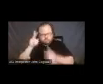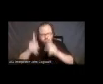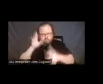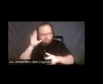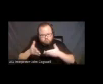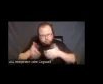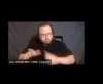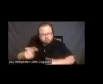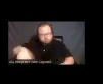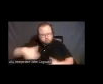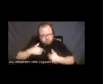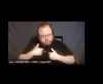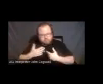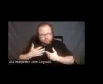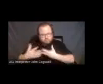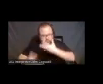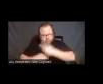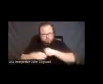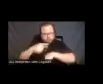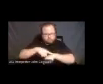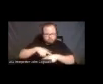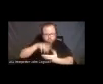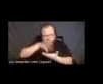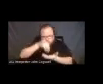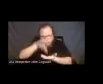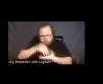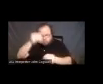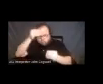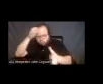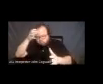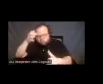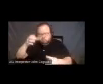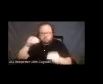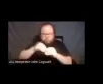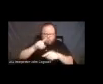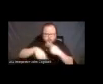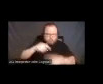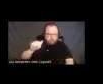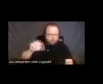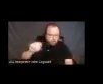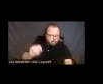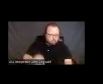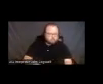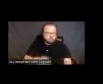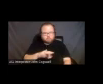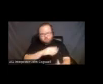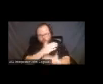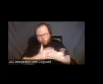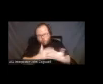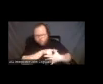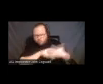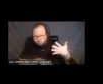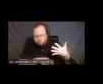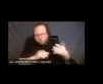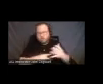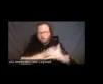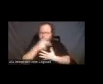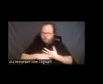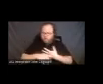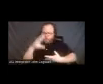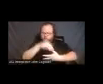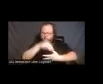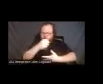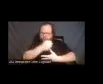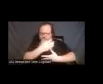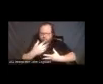have additional time to learn more about the act, more about the components, and more about the programs within those components